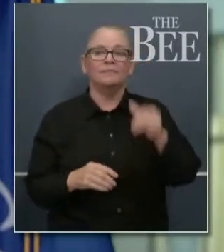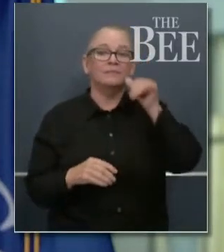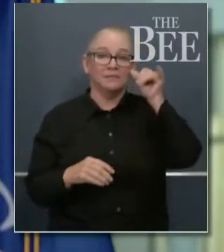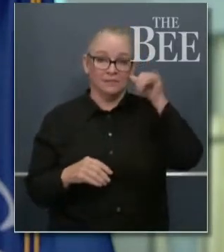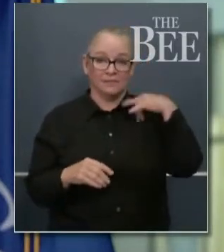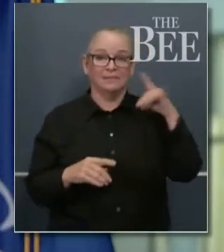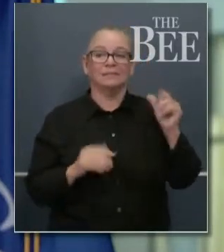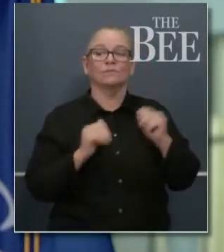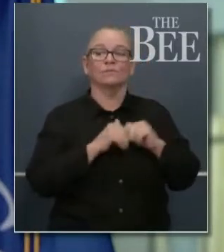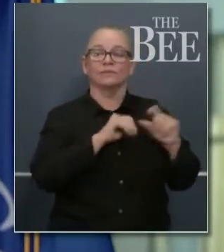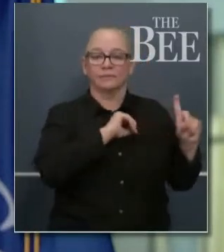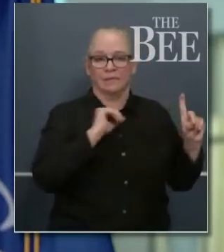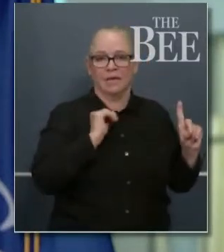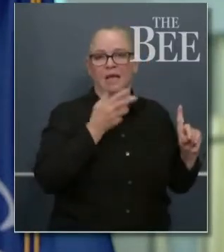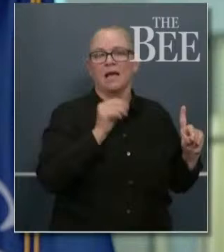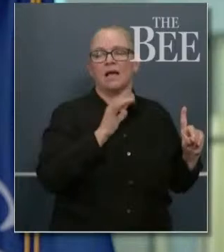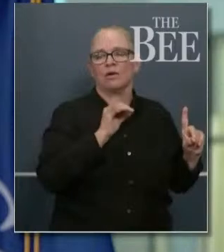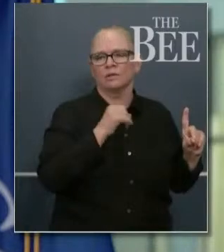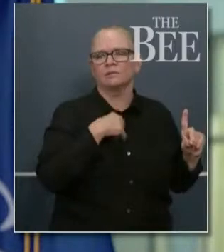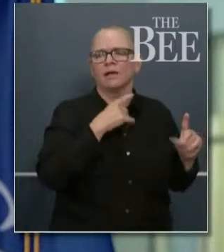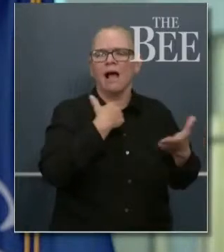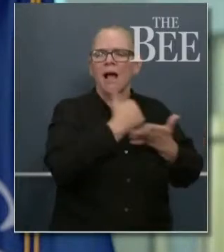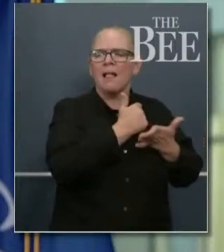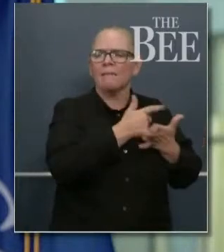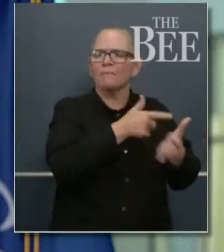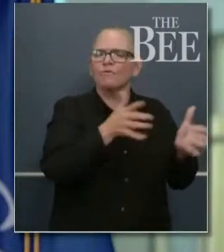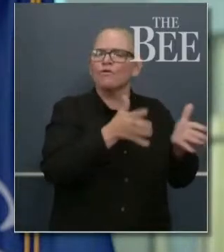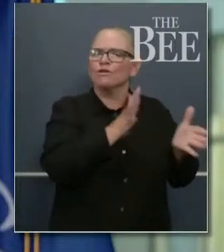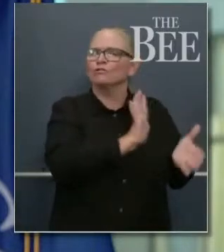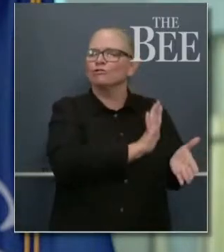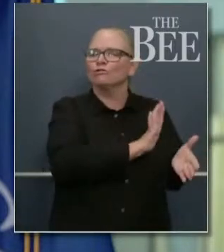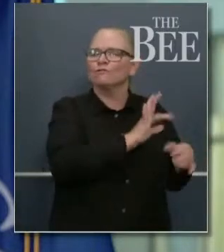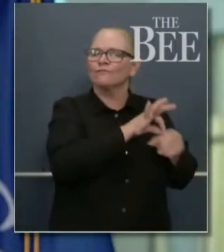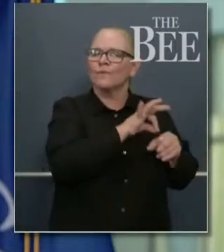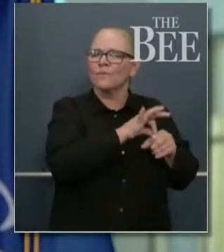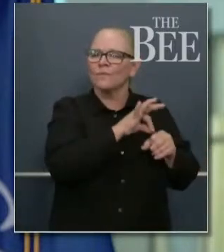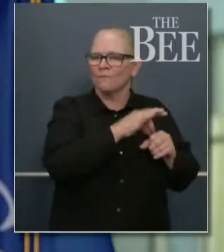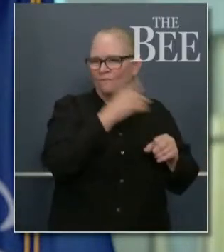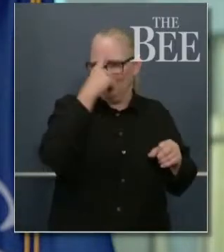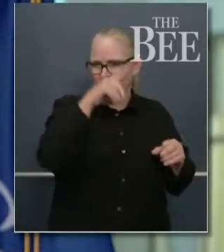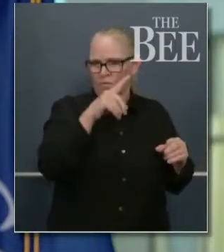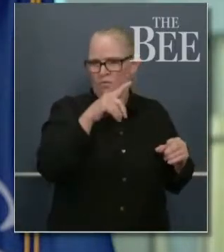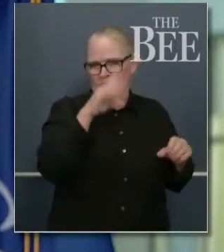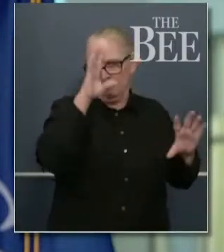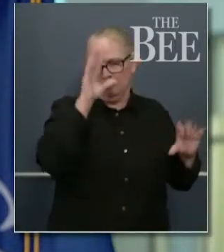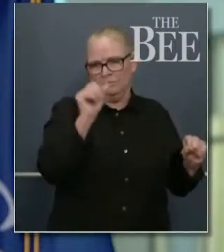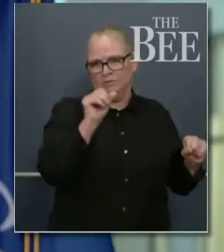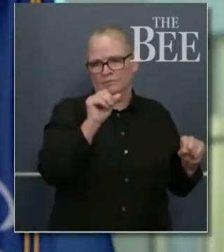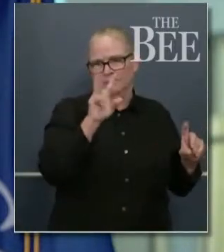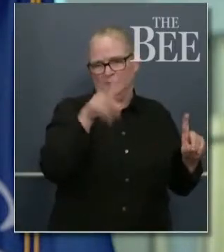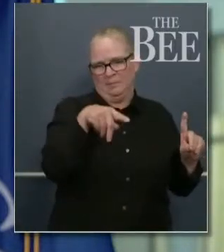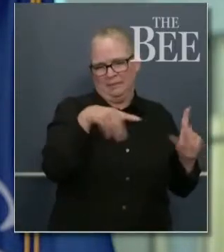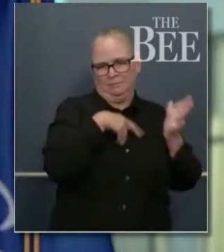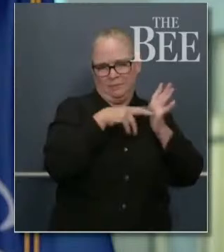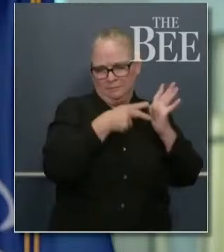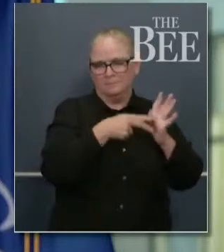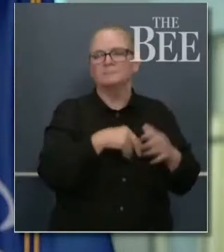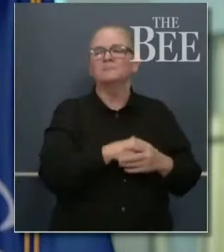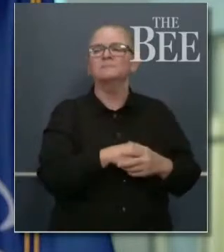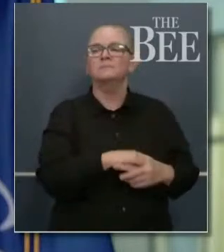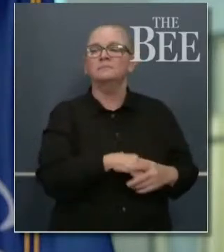candidacy, not only her candidacy, but Vice President Biden's candidacy. I think the most determinative thing will